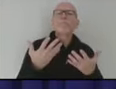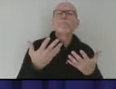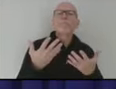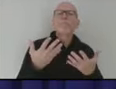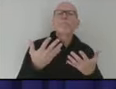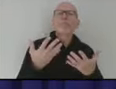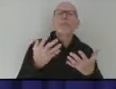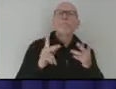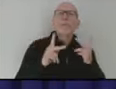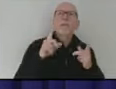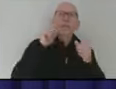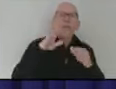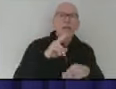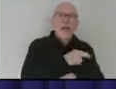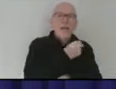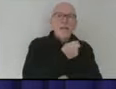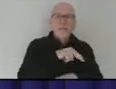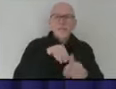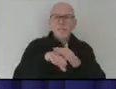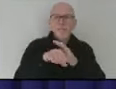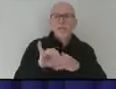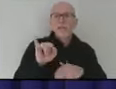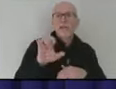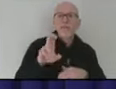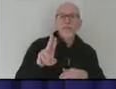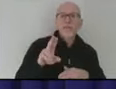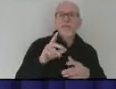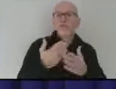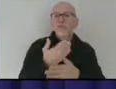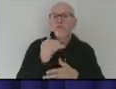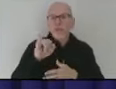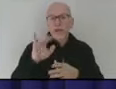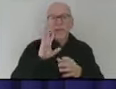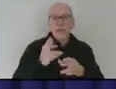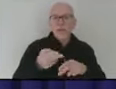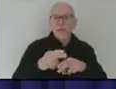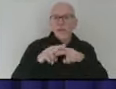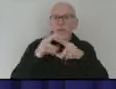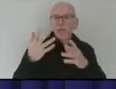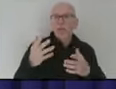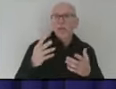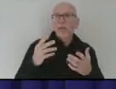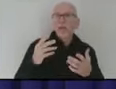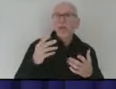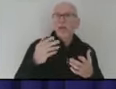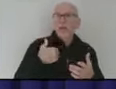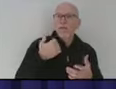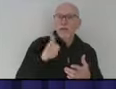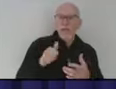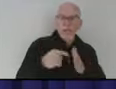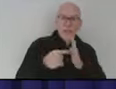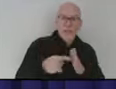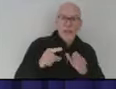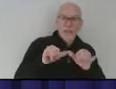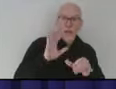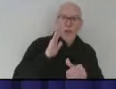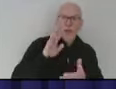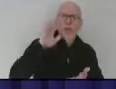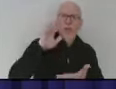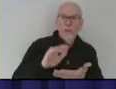people expect these hospitalizations, ICU treatments, and new infections to keep going? Is there any sign of these metrics slowing